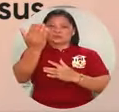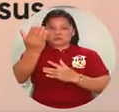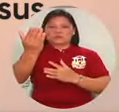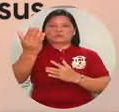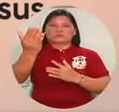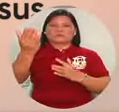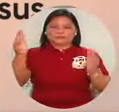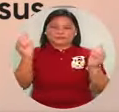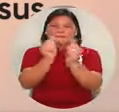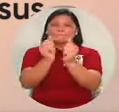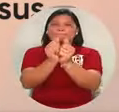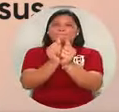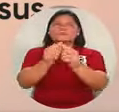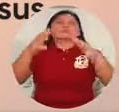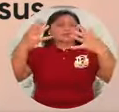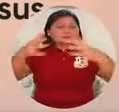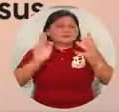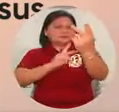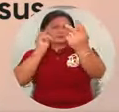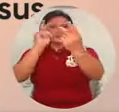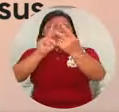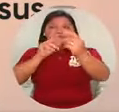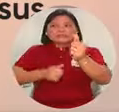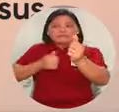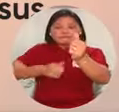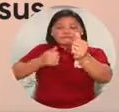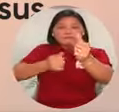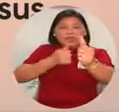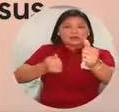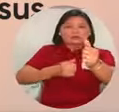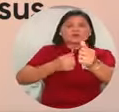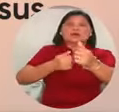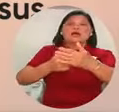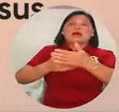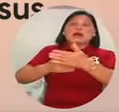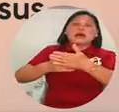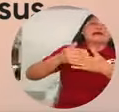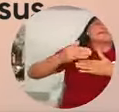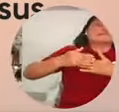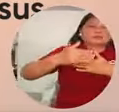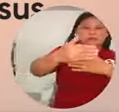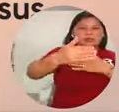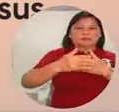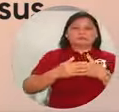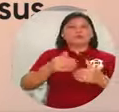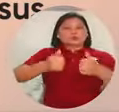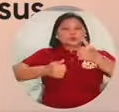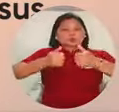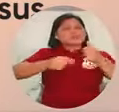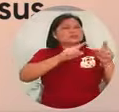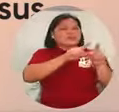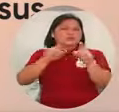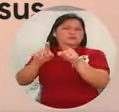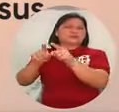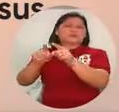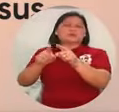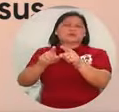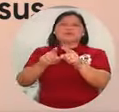attained, either were already perfect, but I follow after, if that I may apprehend that for which also I